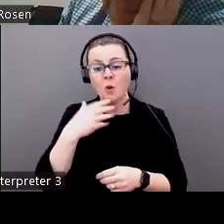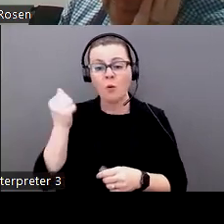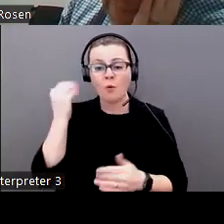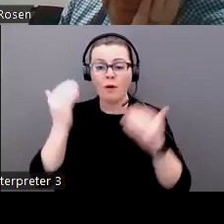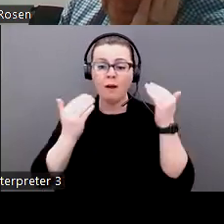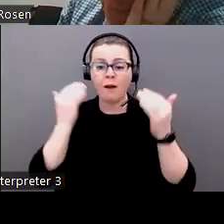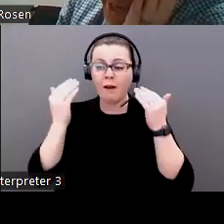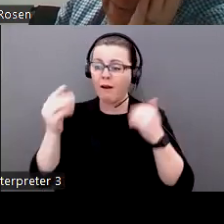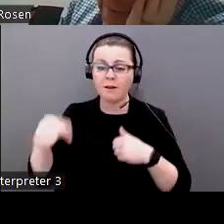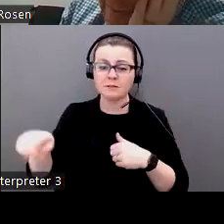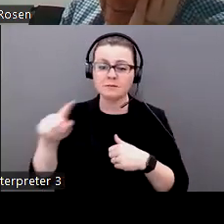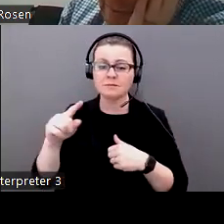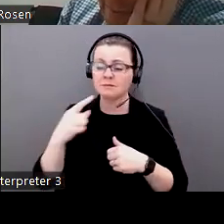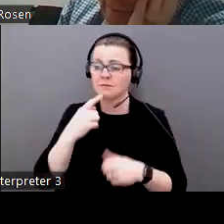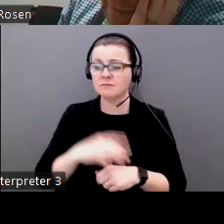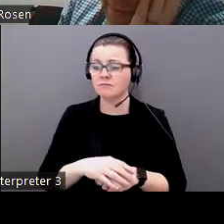yeah, you're right.